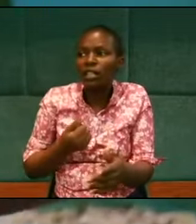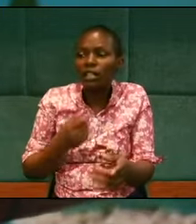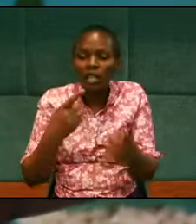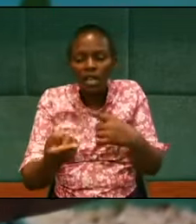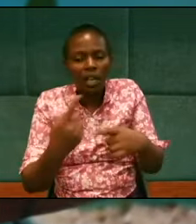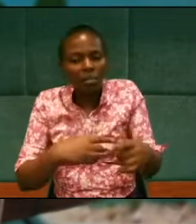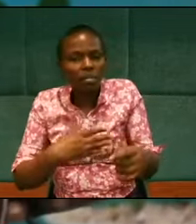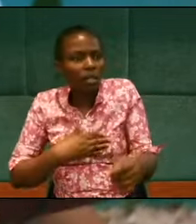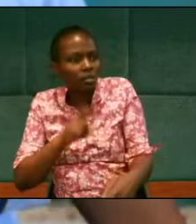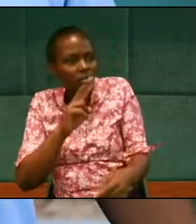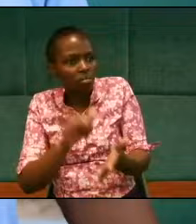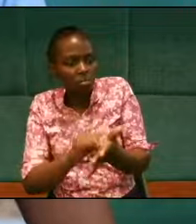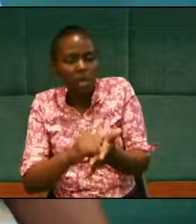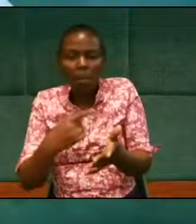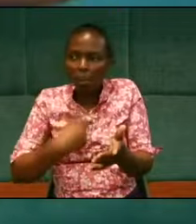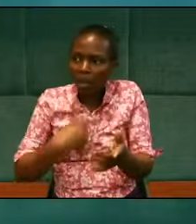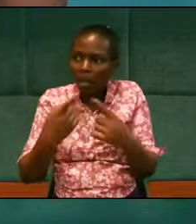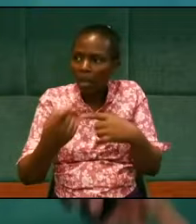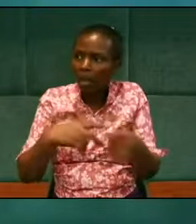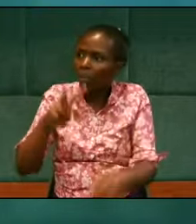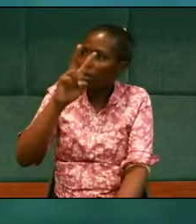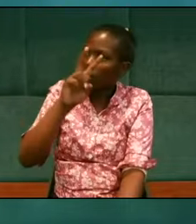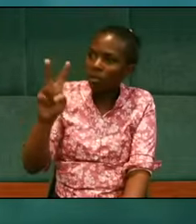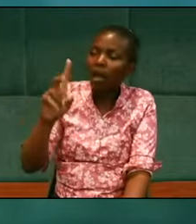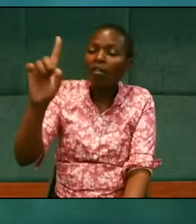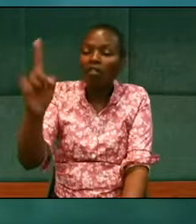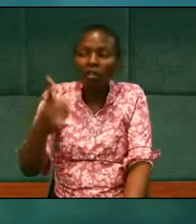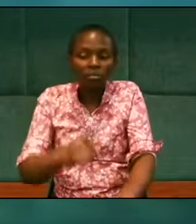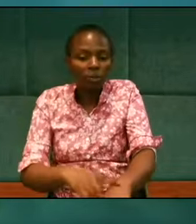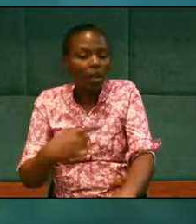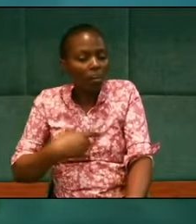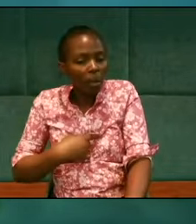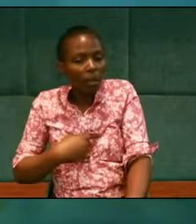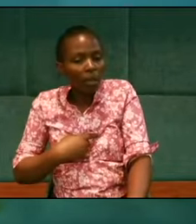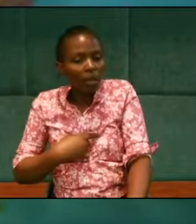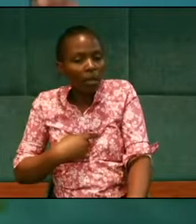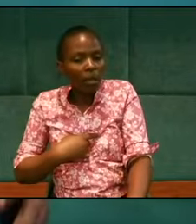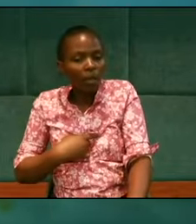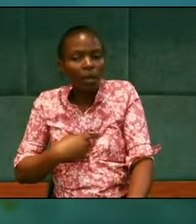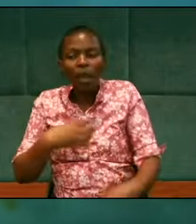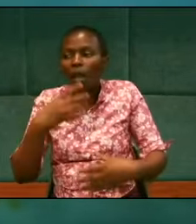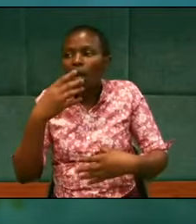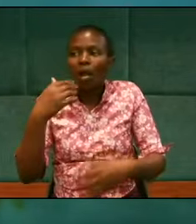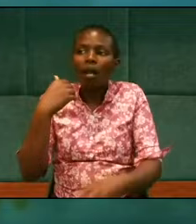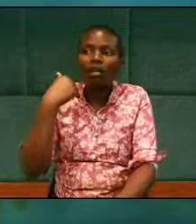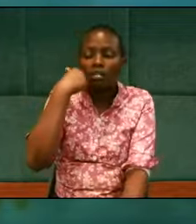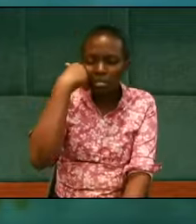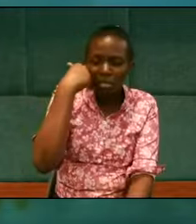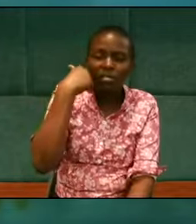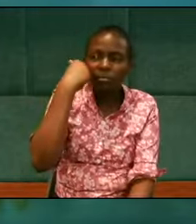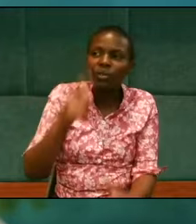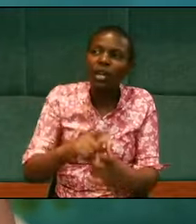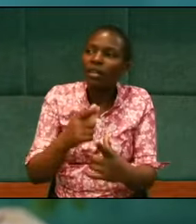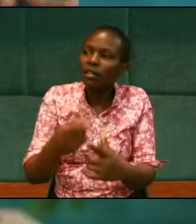and watch, and I will go. First, I used to get angry, but they said I was not sexy. Then I've stopped. So when she says, let's